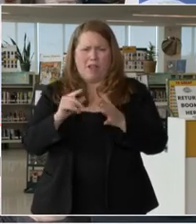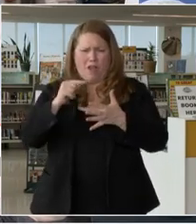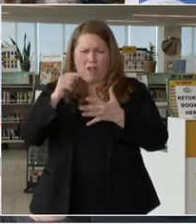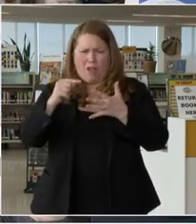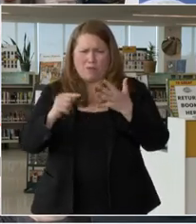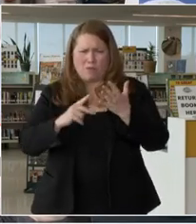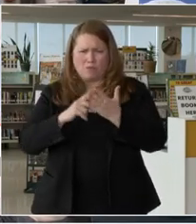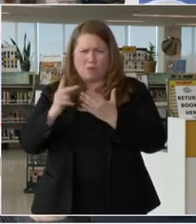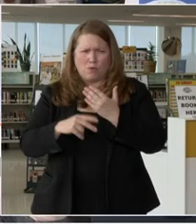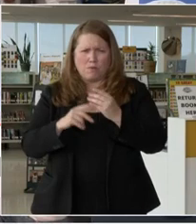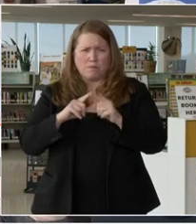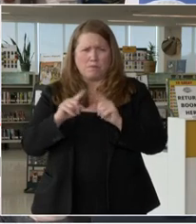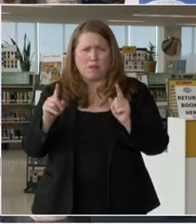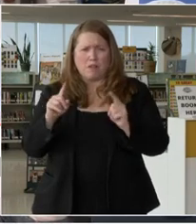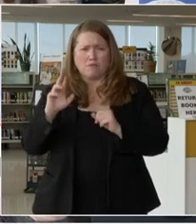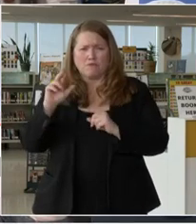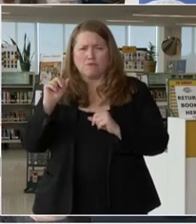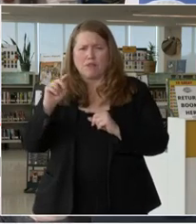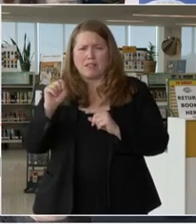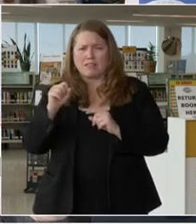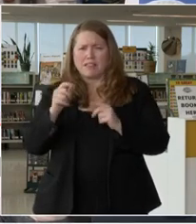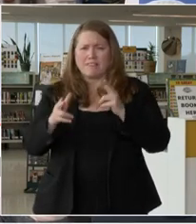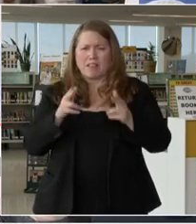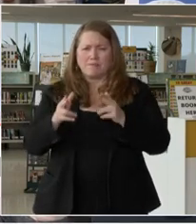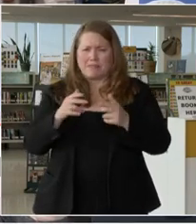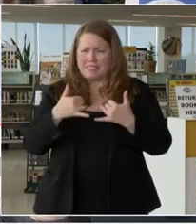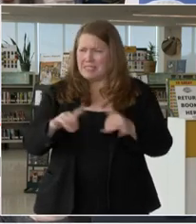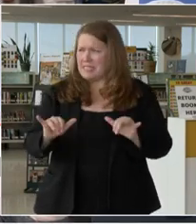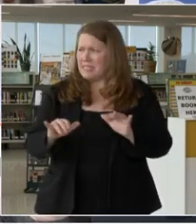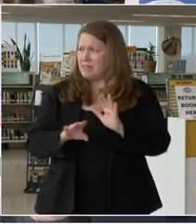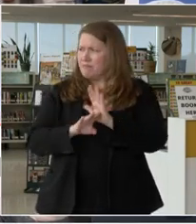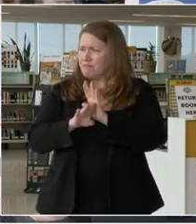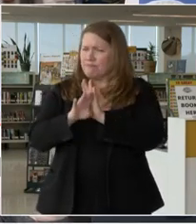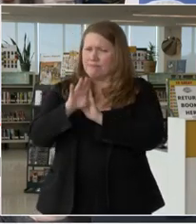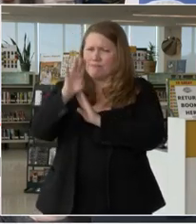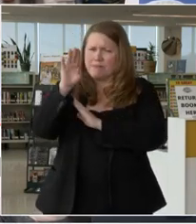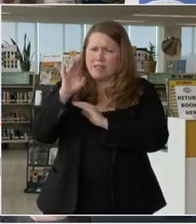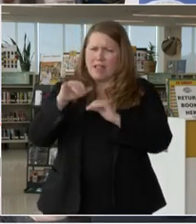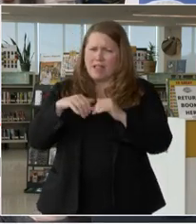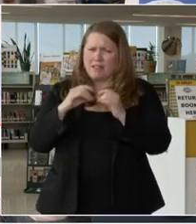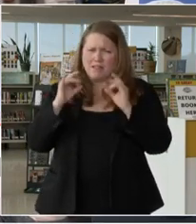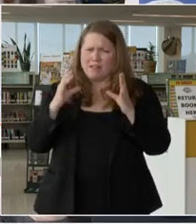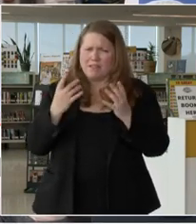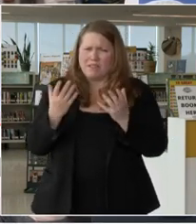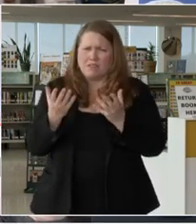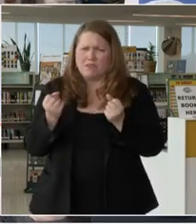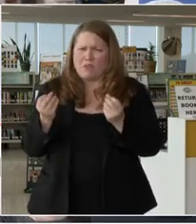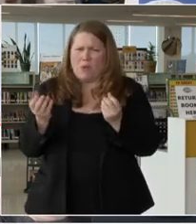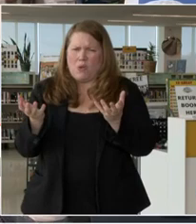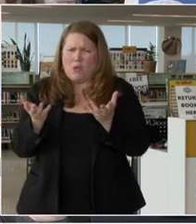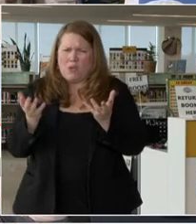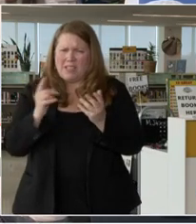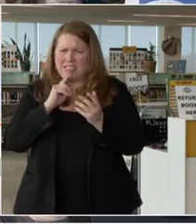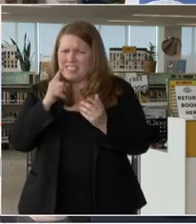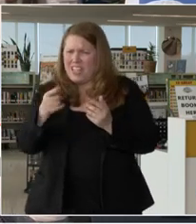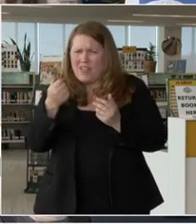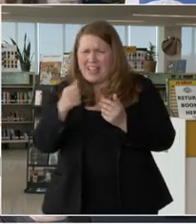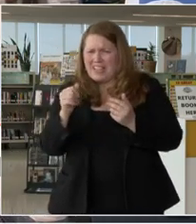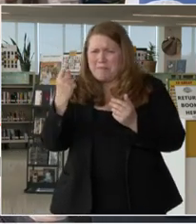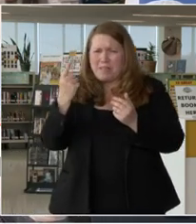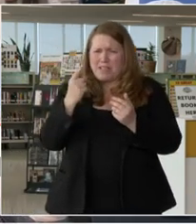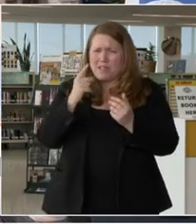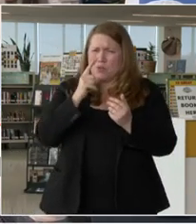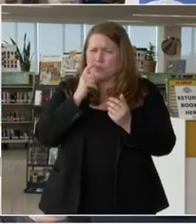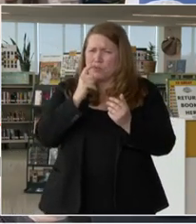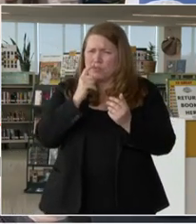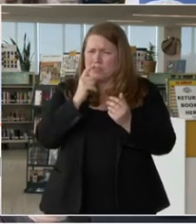rates of homicide continue to grow, and in many cases, violence continues to grow. Is there anybody like directing